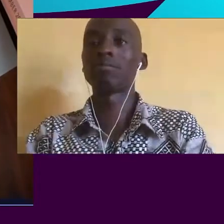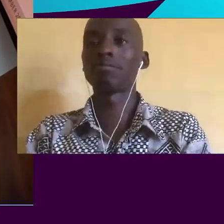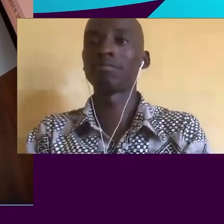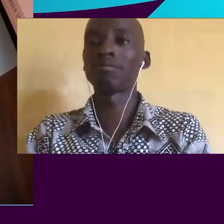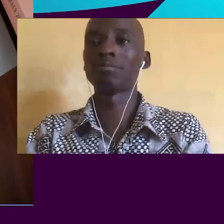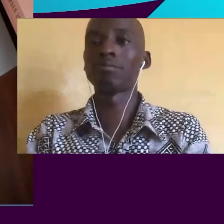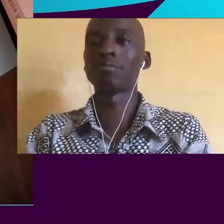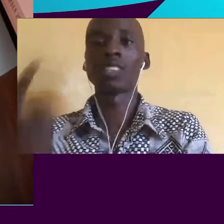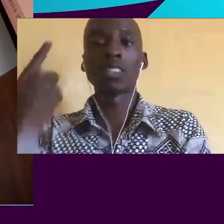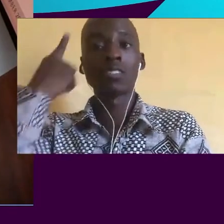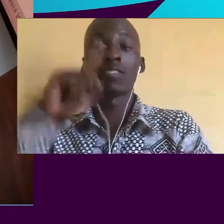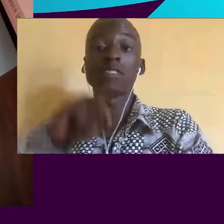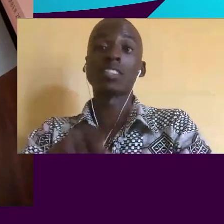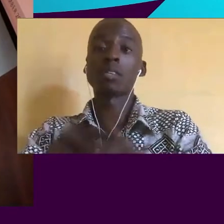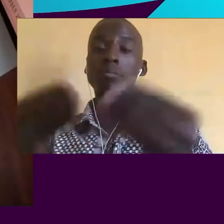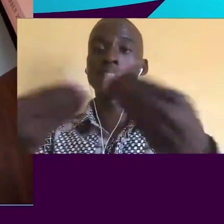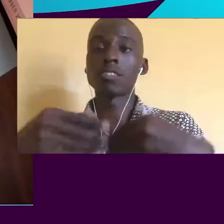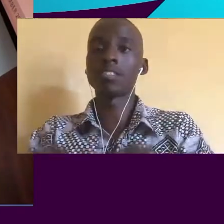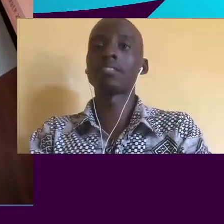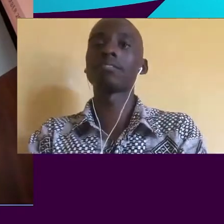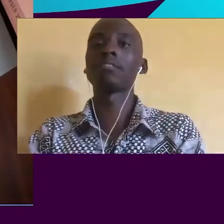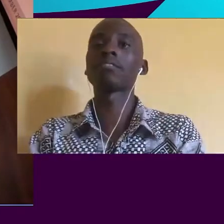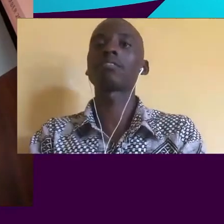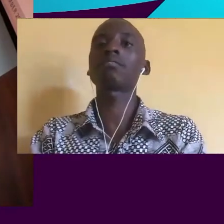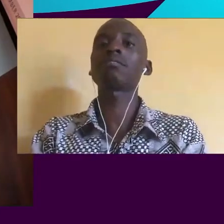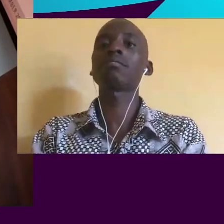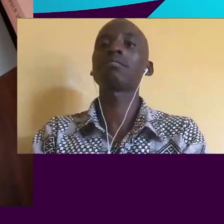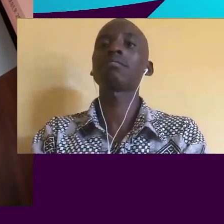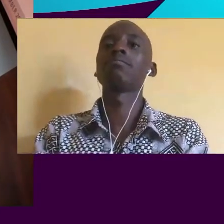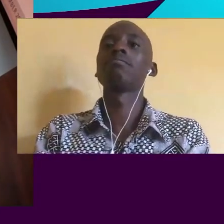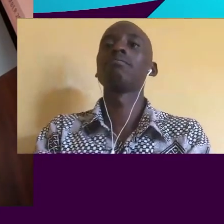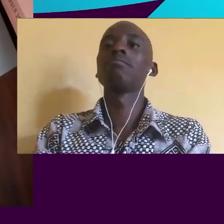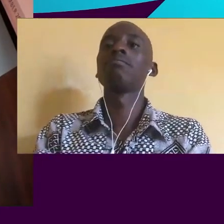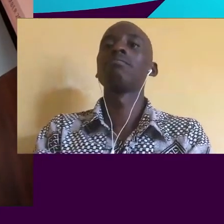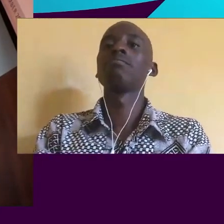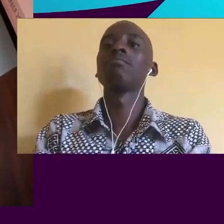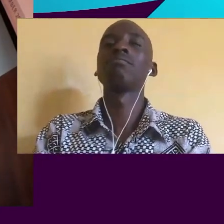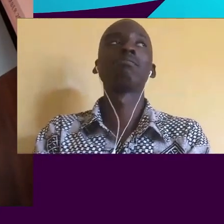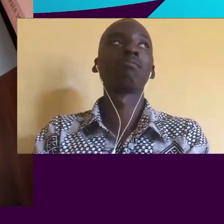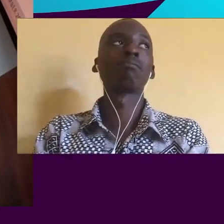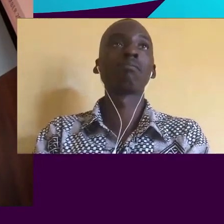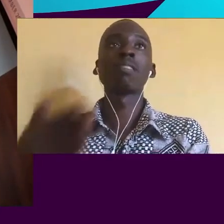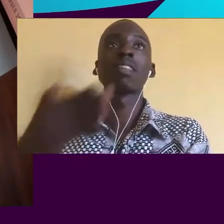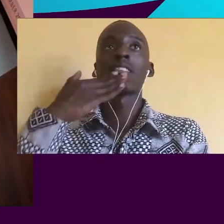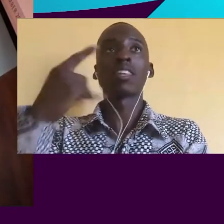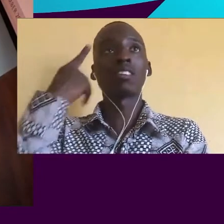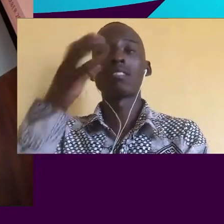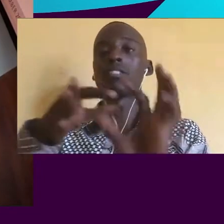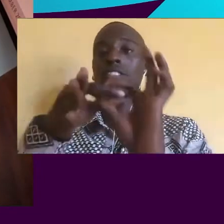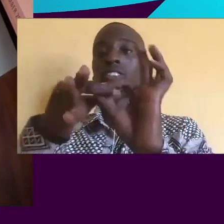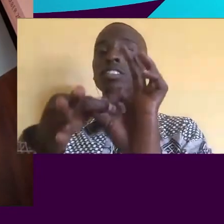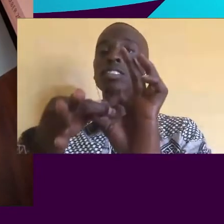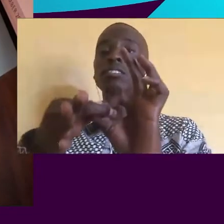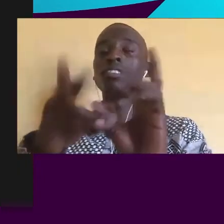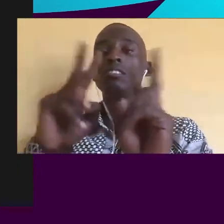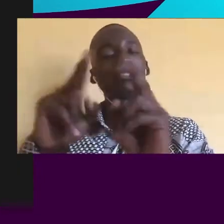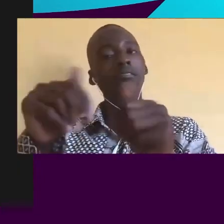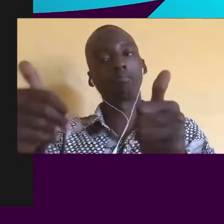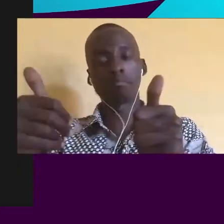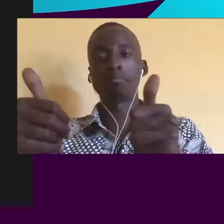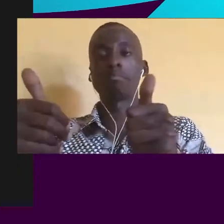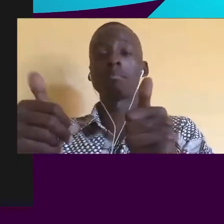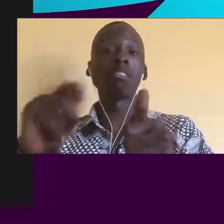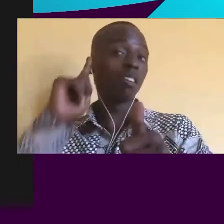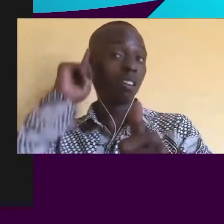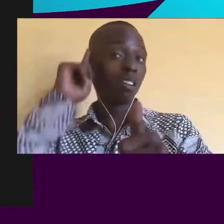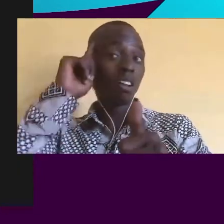given. Thank you very much, Angela. Yeah, for joining in. That was quite... I think people should be able